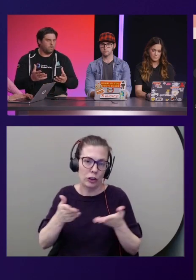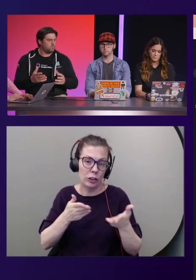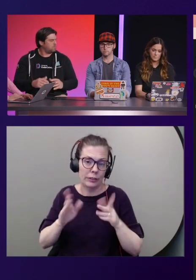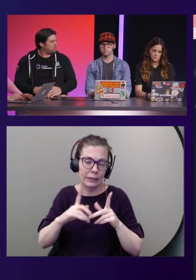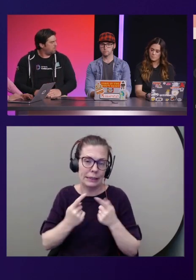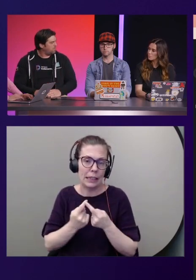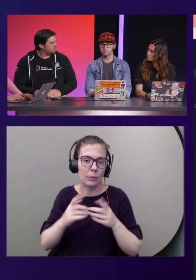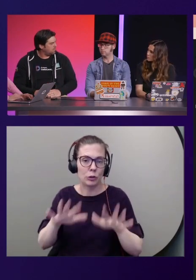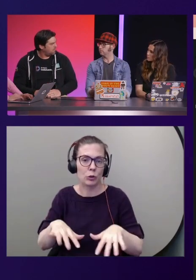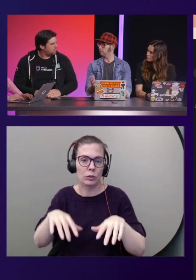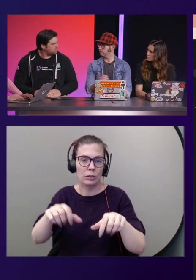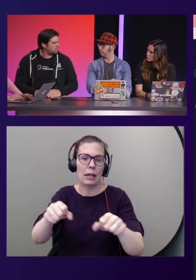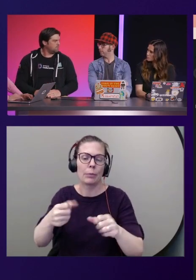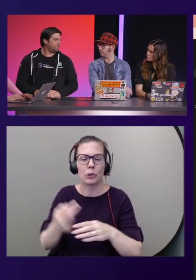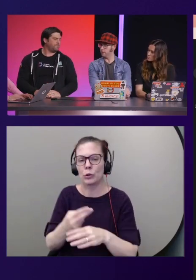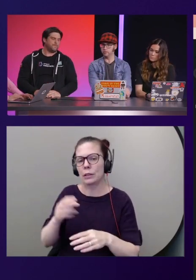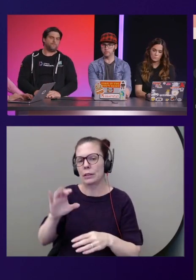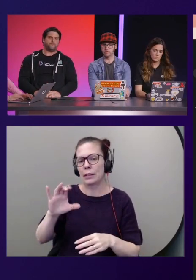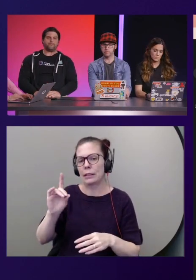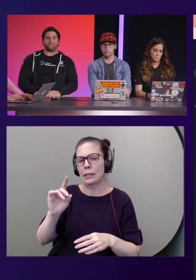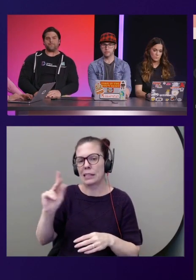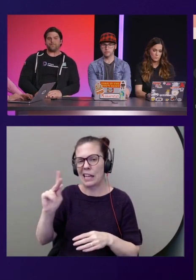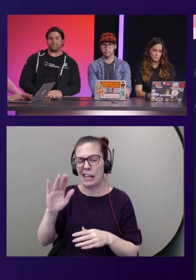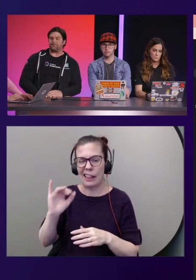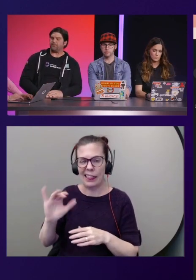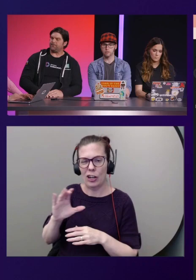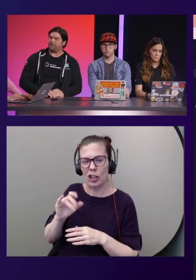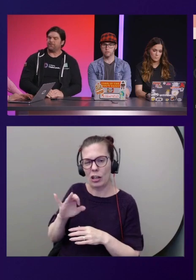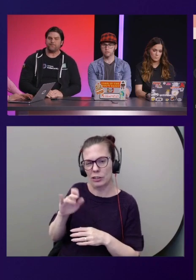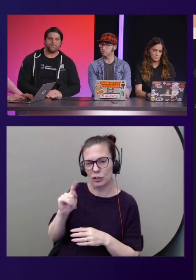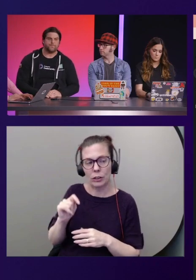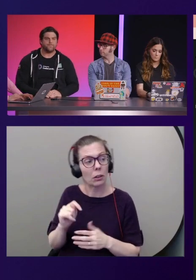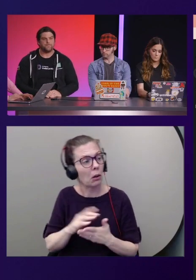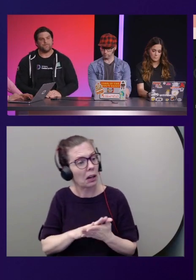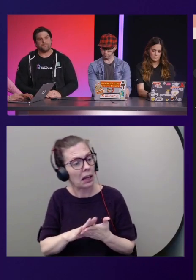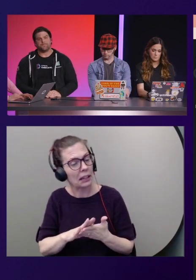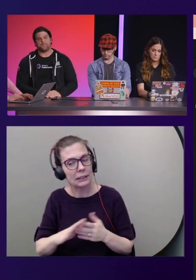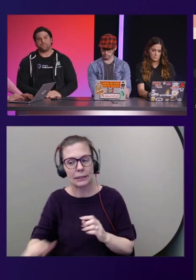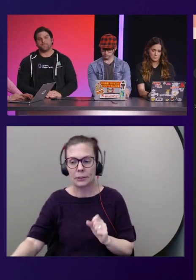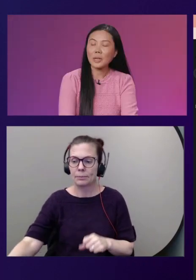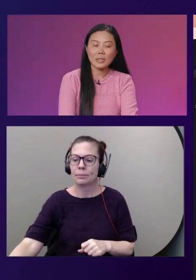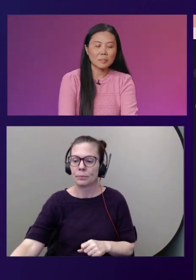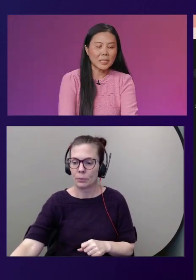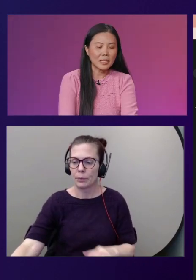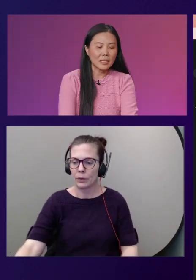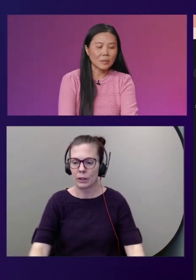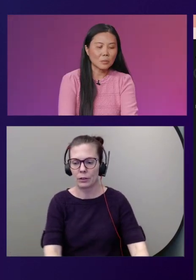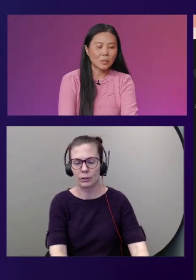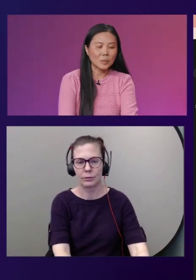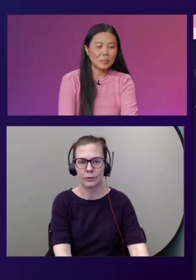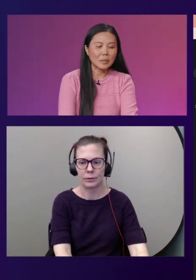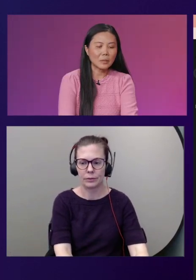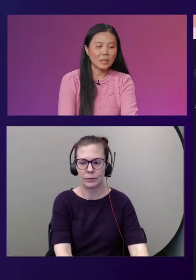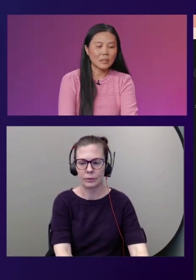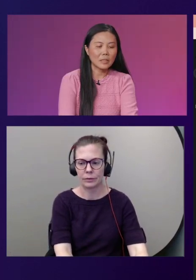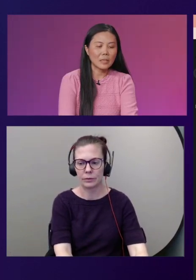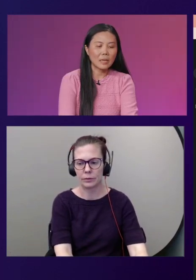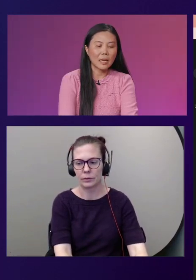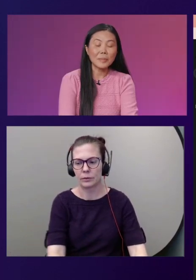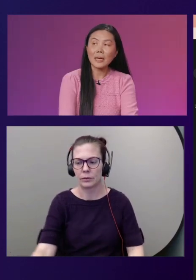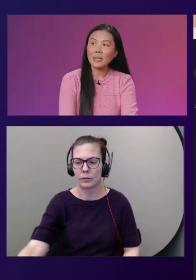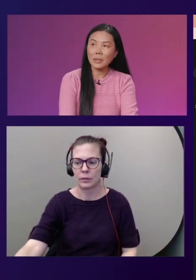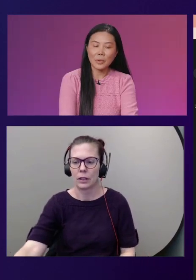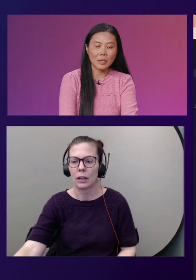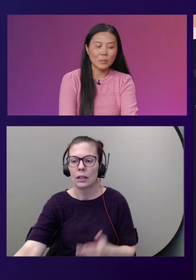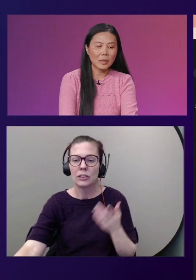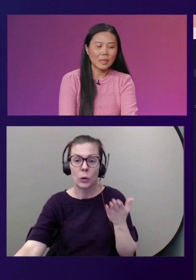them using CDK and CDK constructs. Very nice. Yep. Yeah, so this construct, basically what we build is the